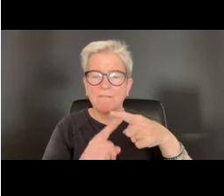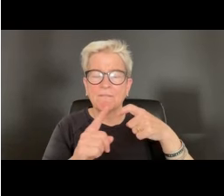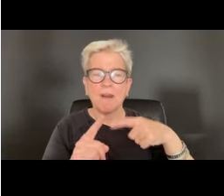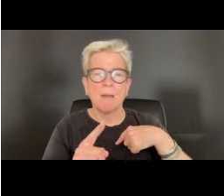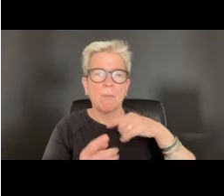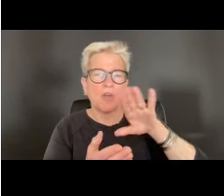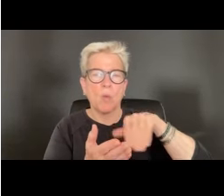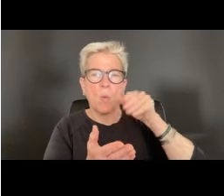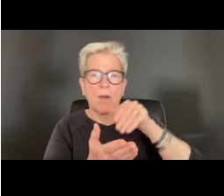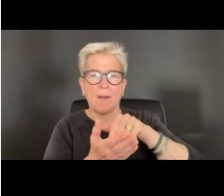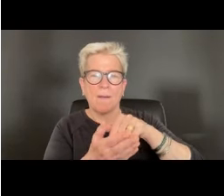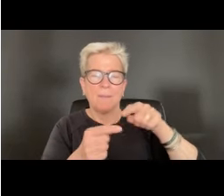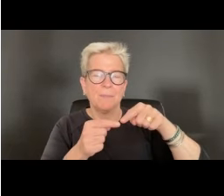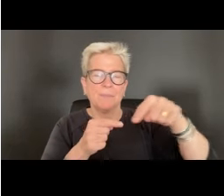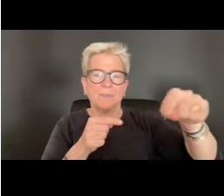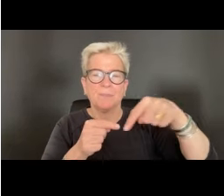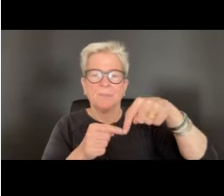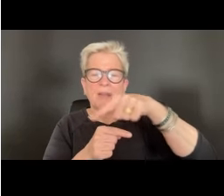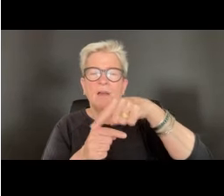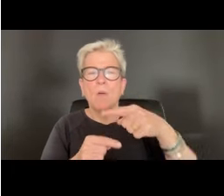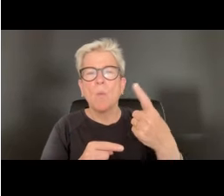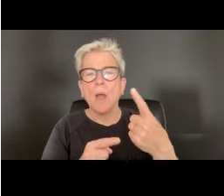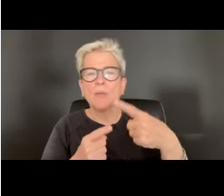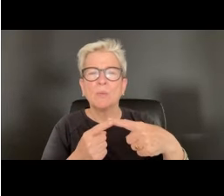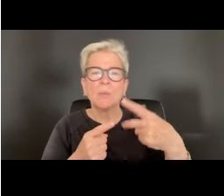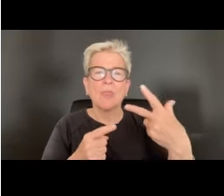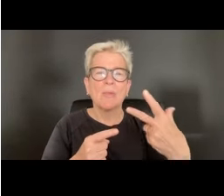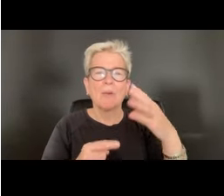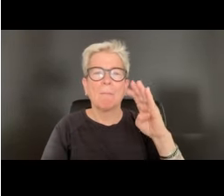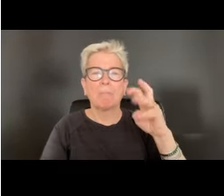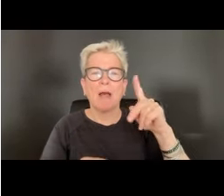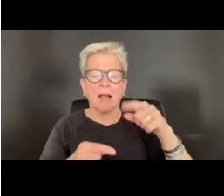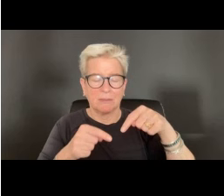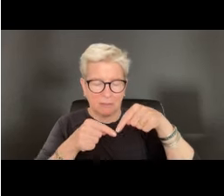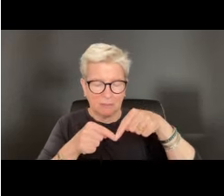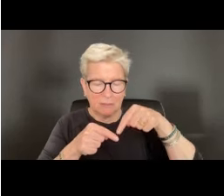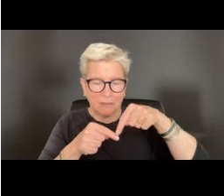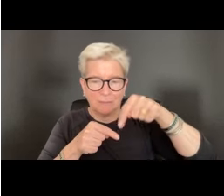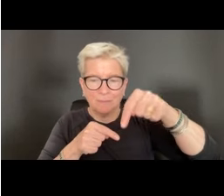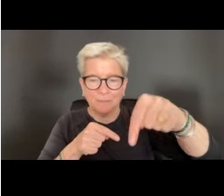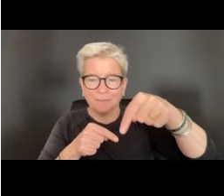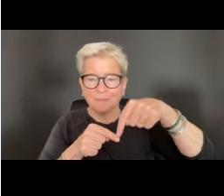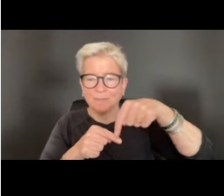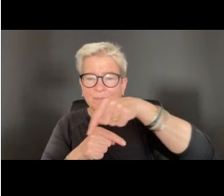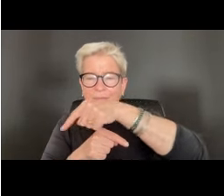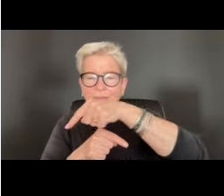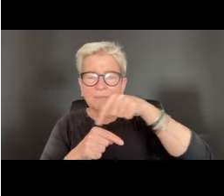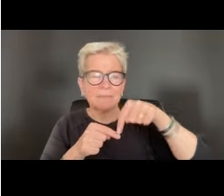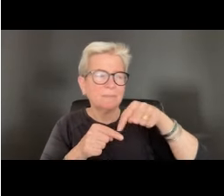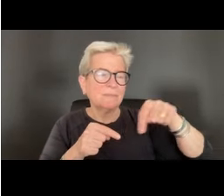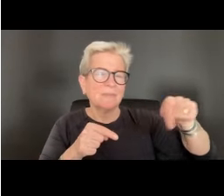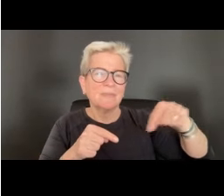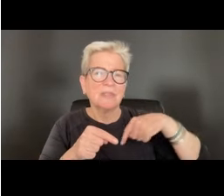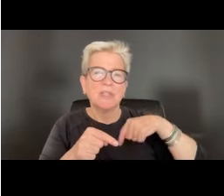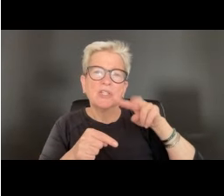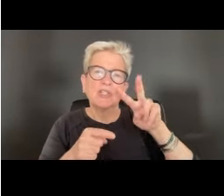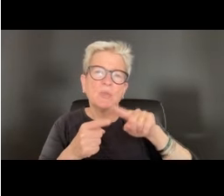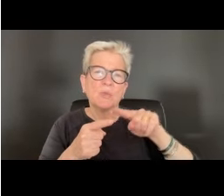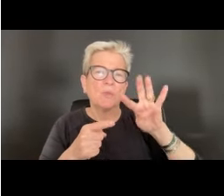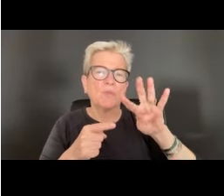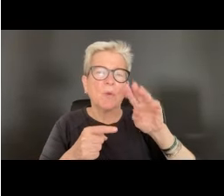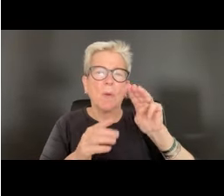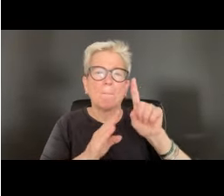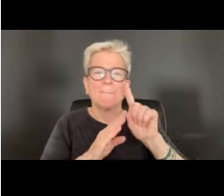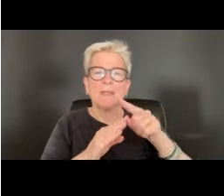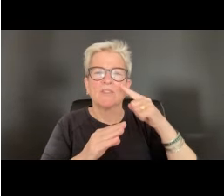which is generally 1 to 3 blocks or where you can walk in 2 to 4 minutes. In neighborhood centers,